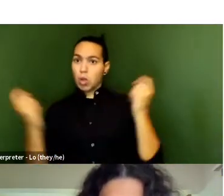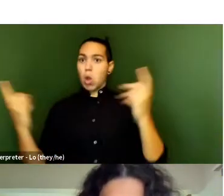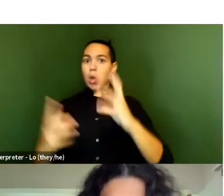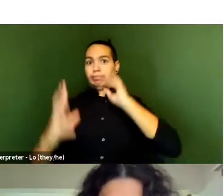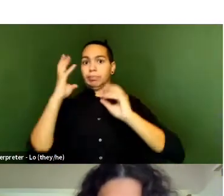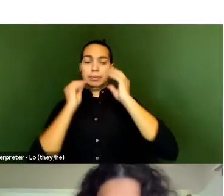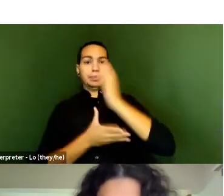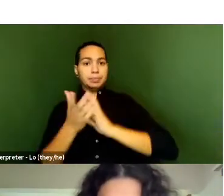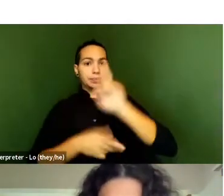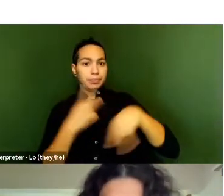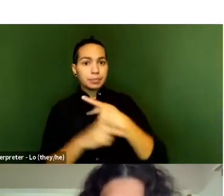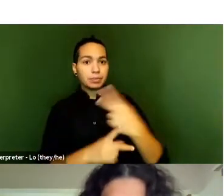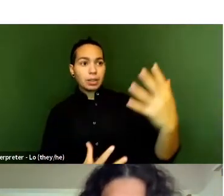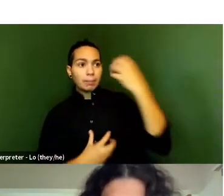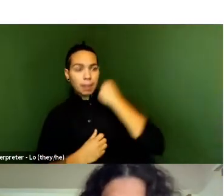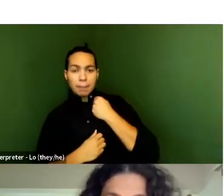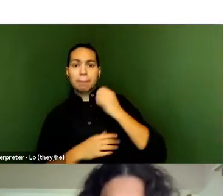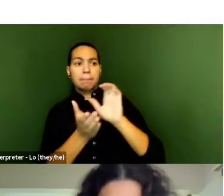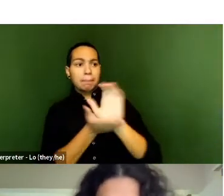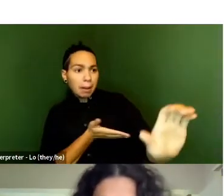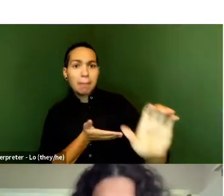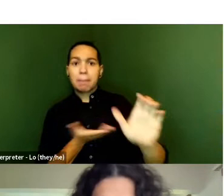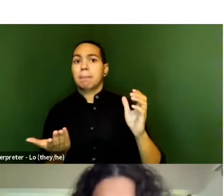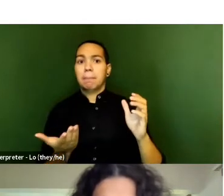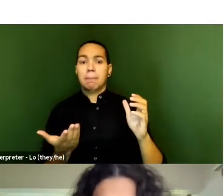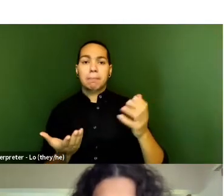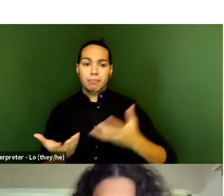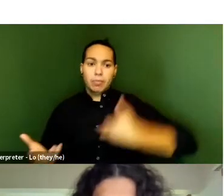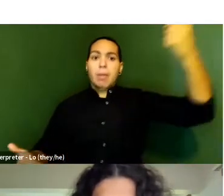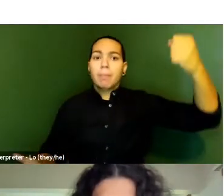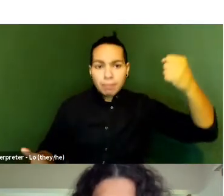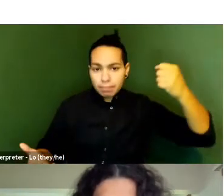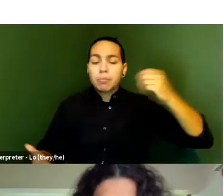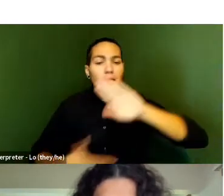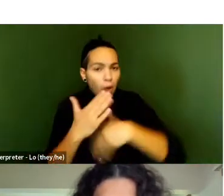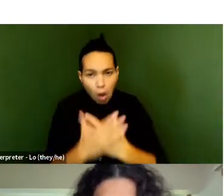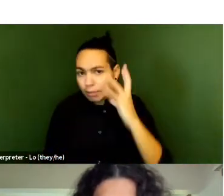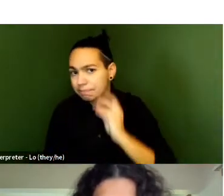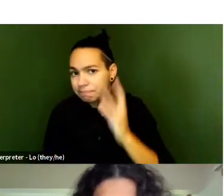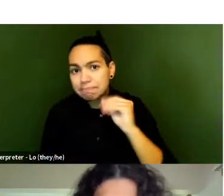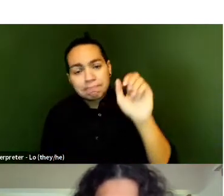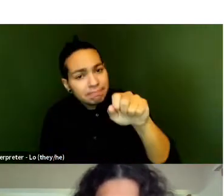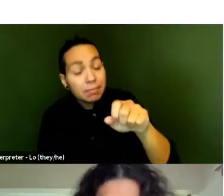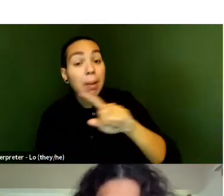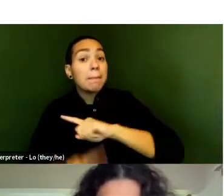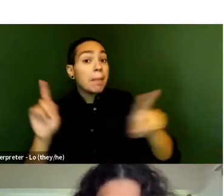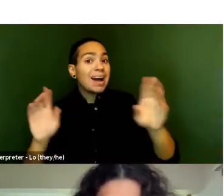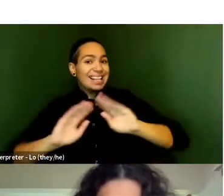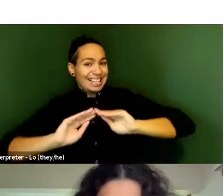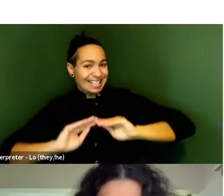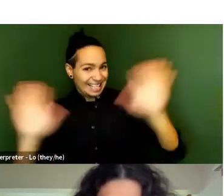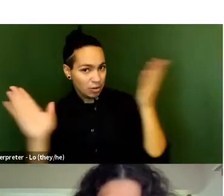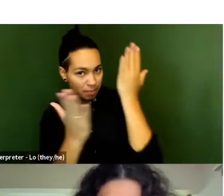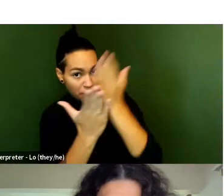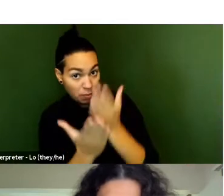of colonialism, displacement, dispossession, but there's clear evidence that